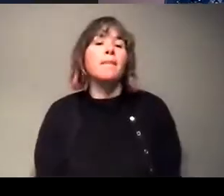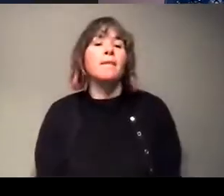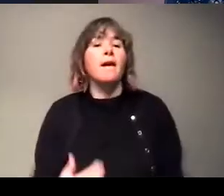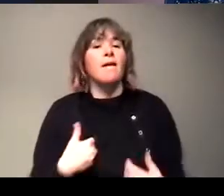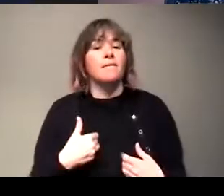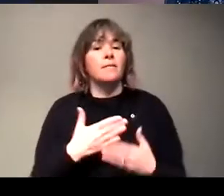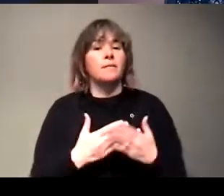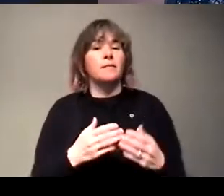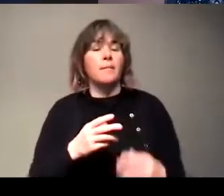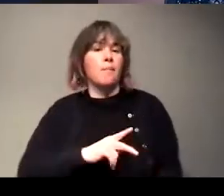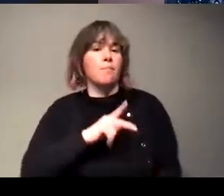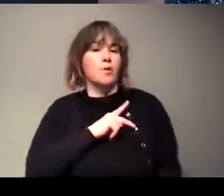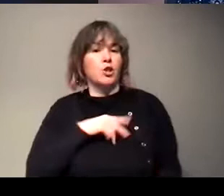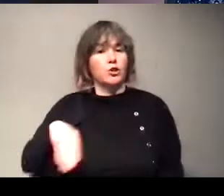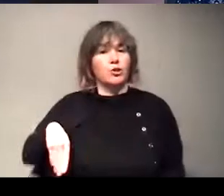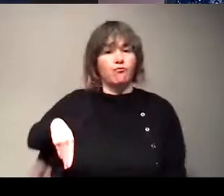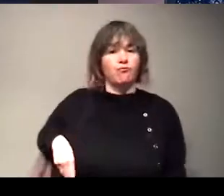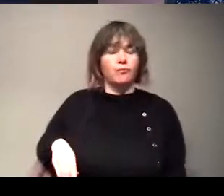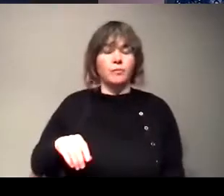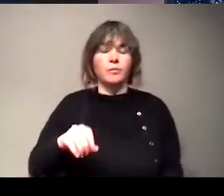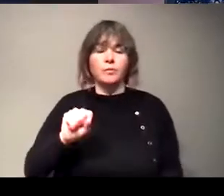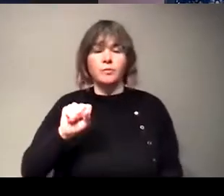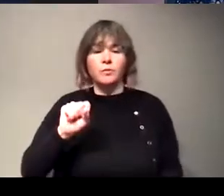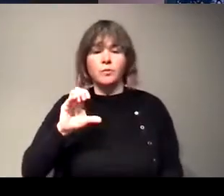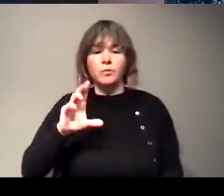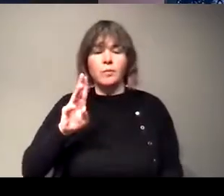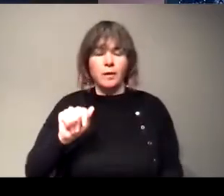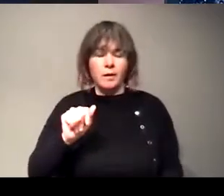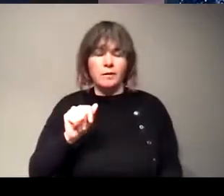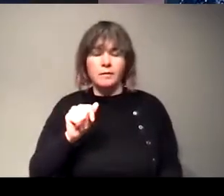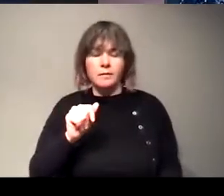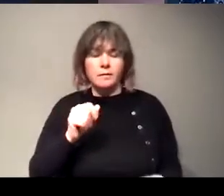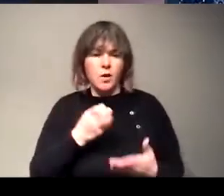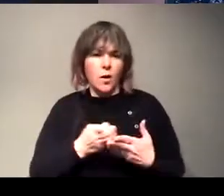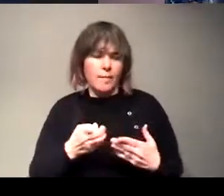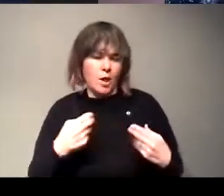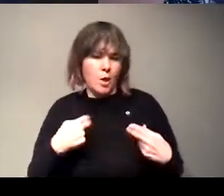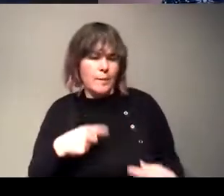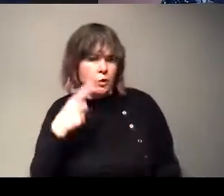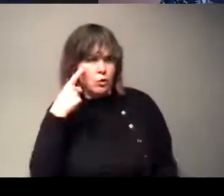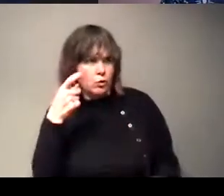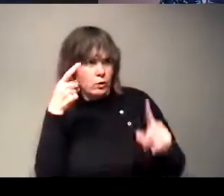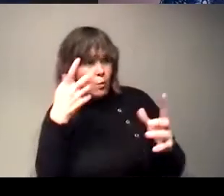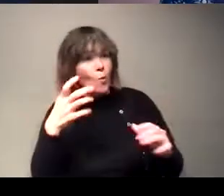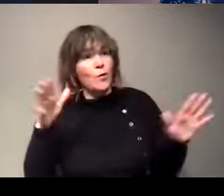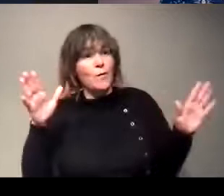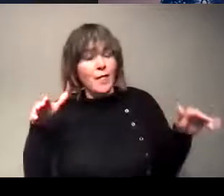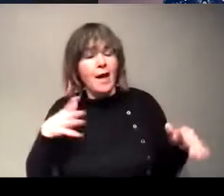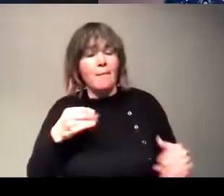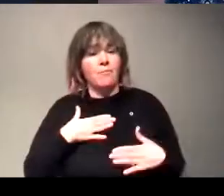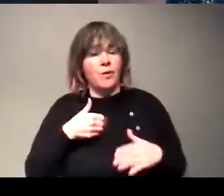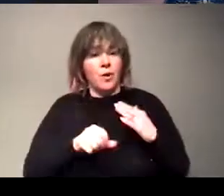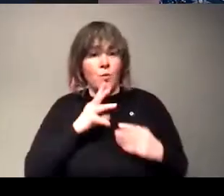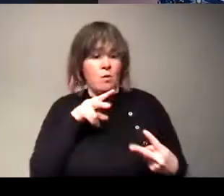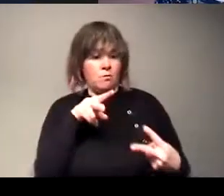like personal pocketable scuba equipment is a human dream, right? I mean, we want to fly and we want to breathe underwater.